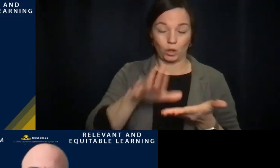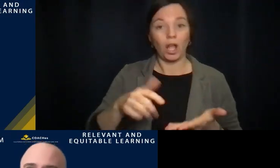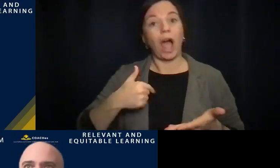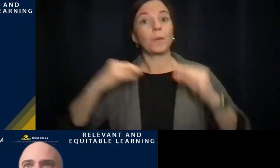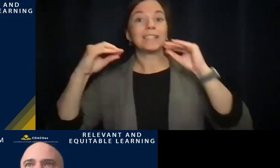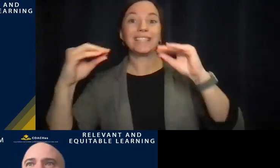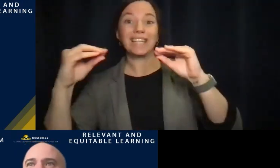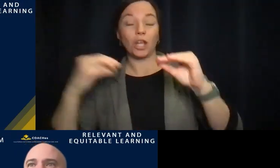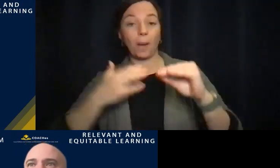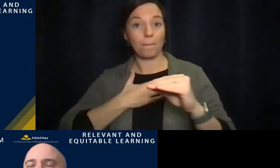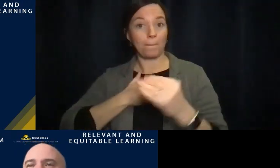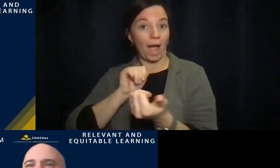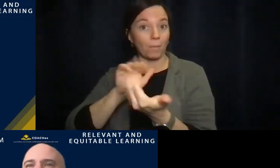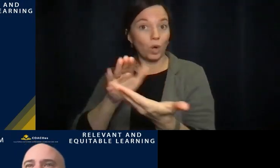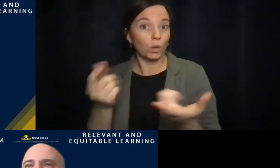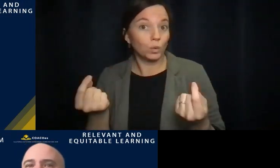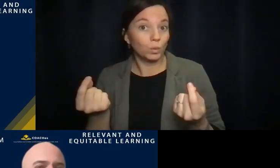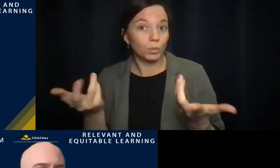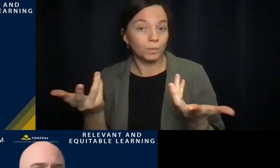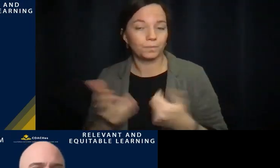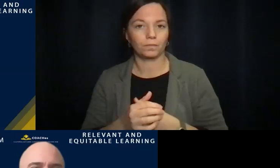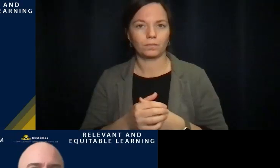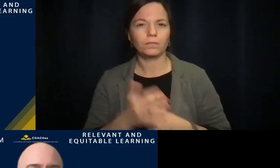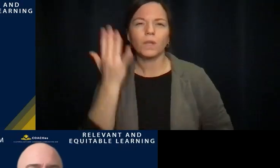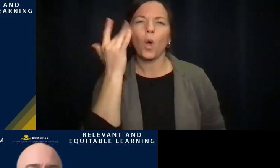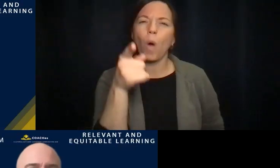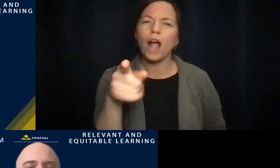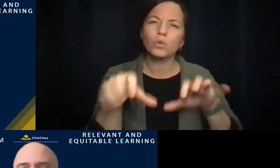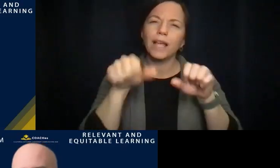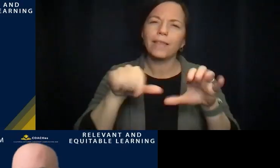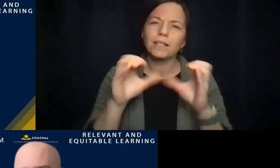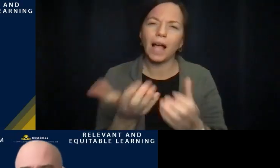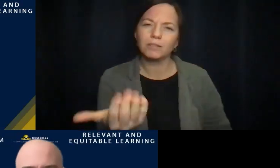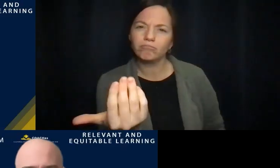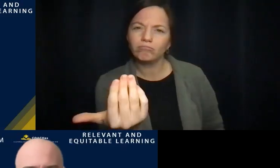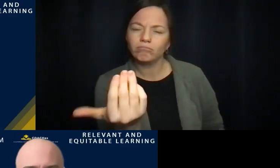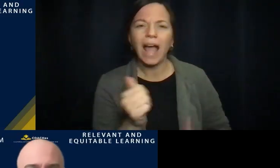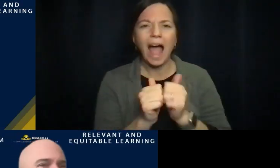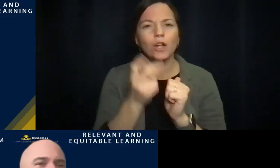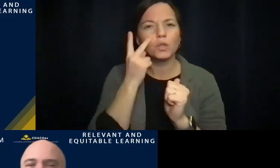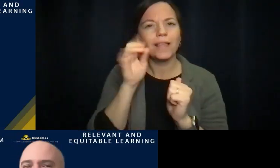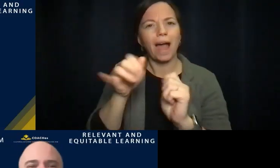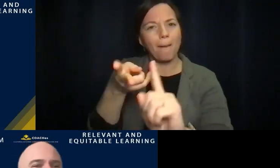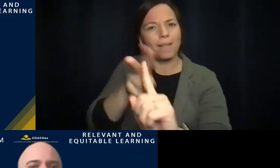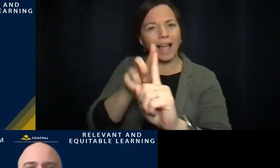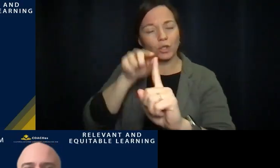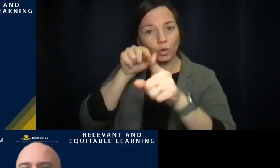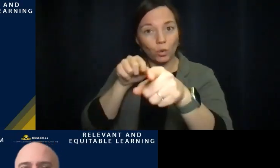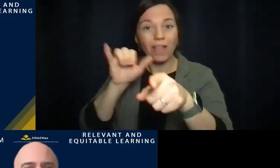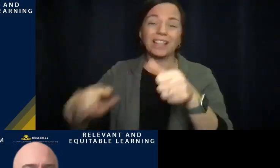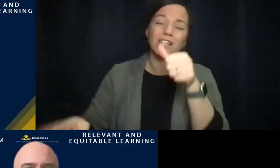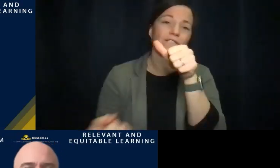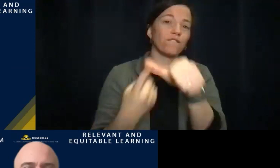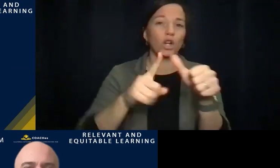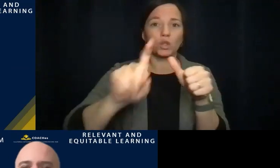the approach that I had used to that is, why are you taking this class? You know, how do you see this applying to you? That's the first question I ask the students